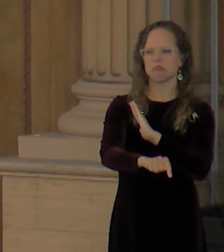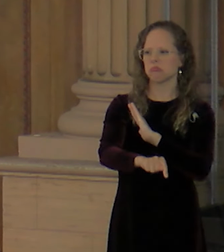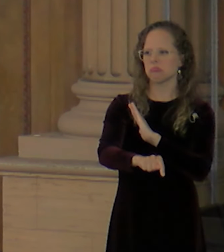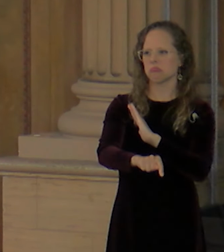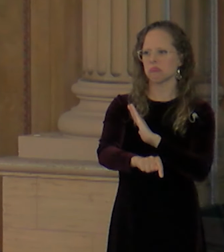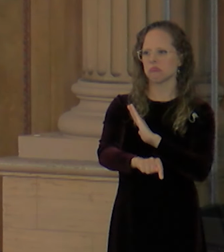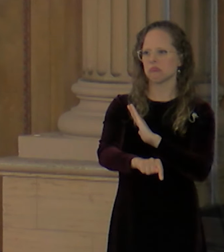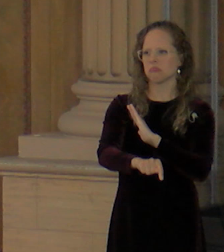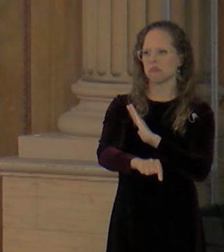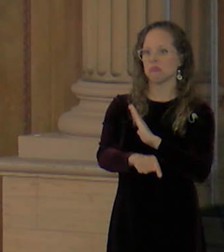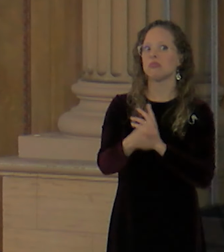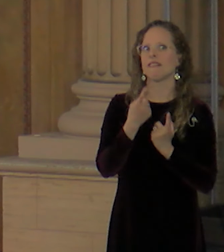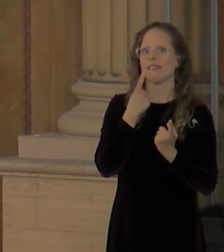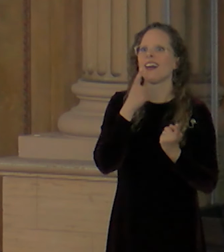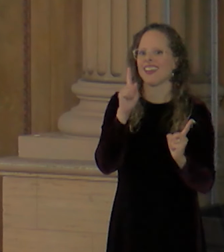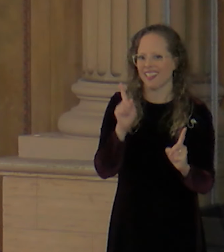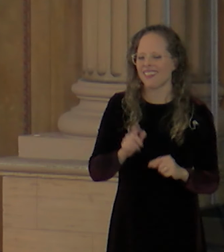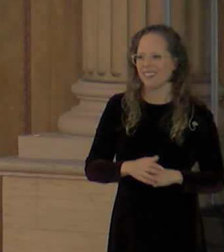him.